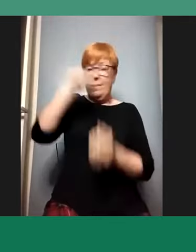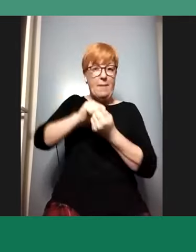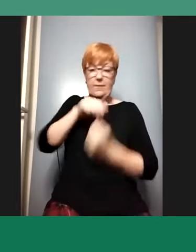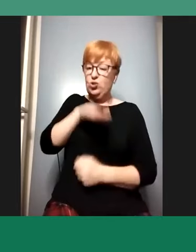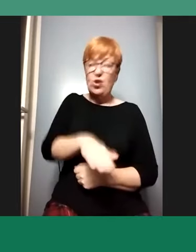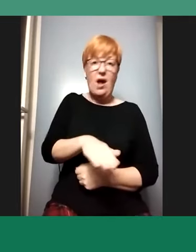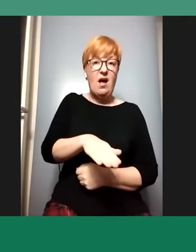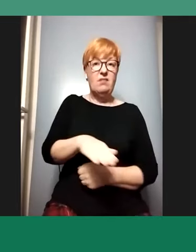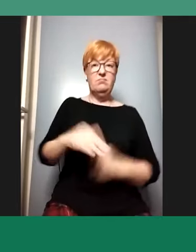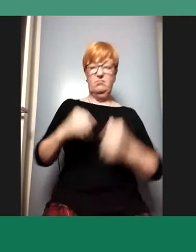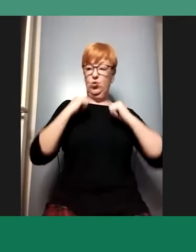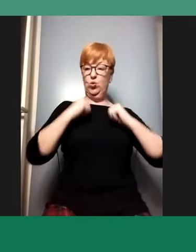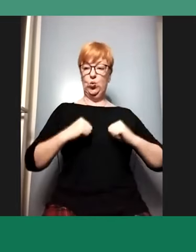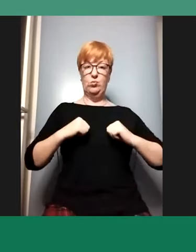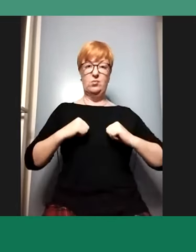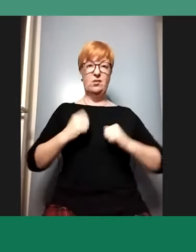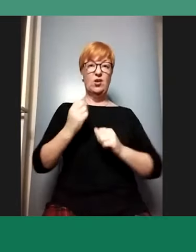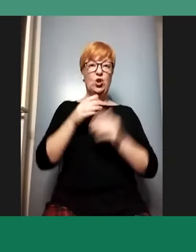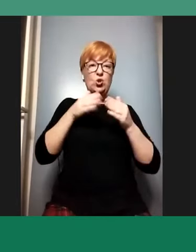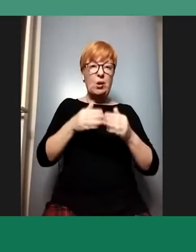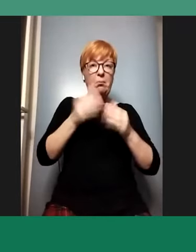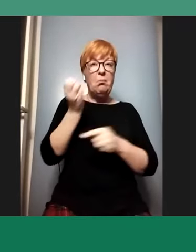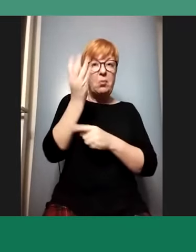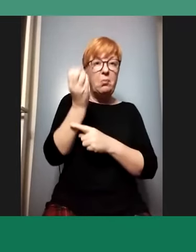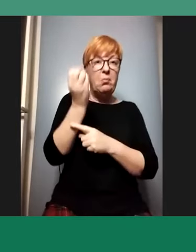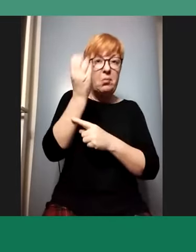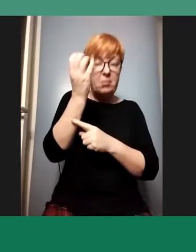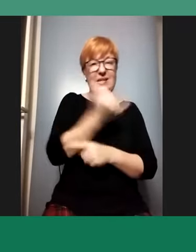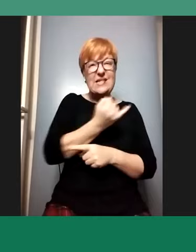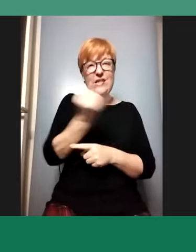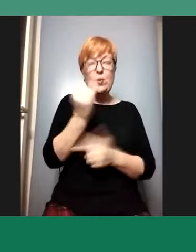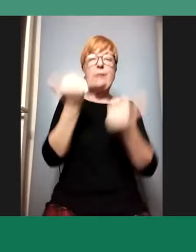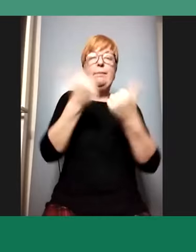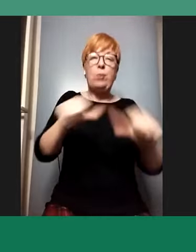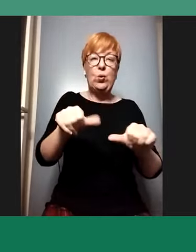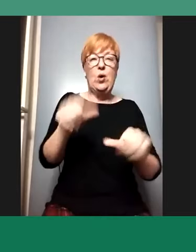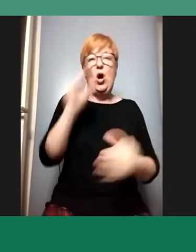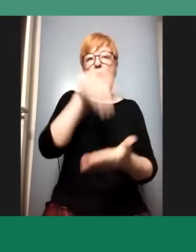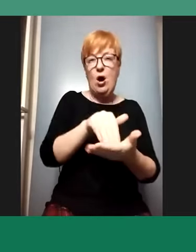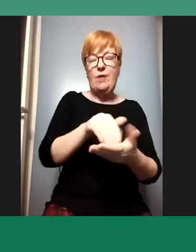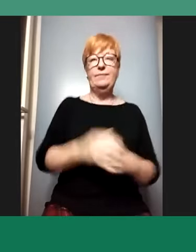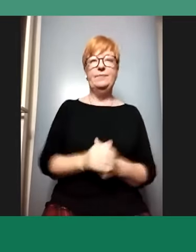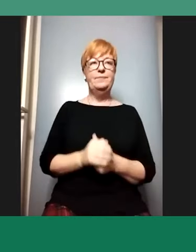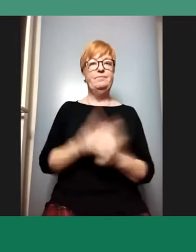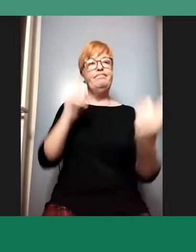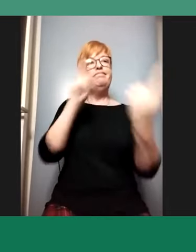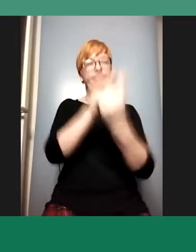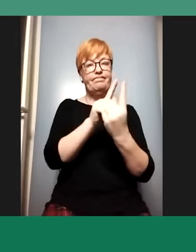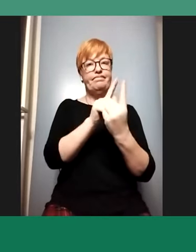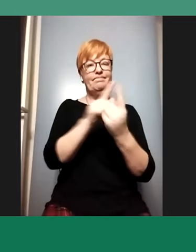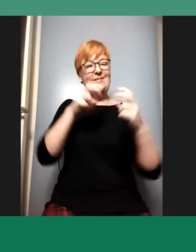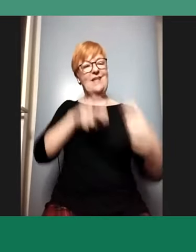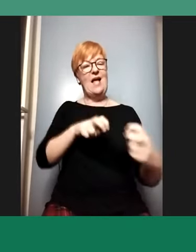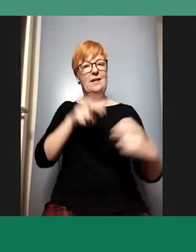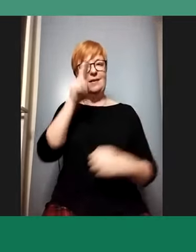a ship which took a good 6 weeks to cross. We sat at his kitchen table and I filmed him on the fly,